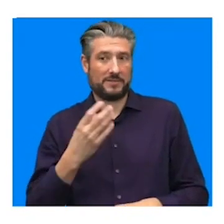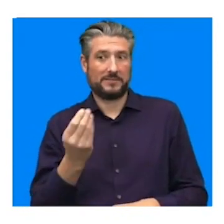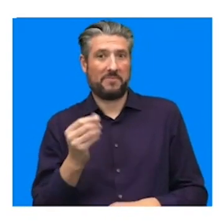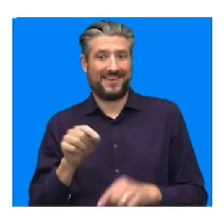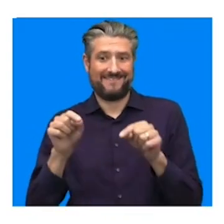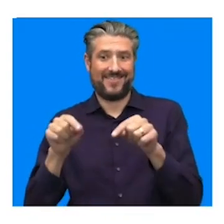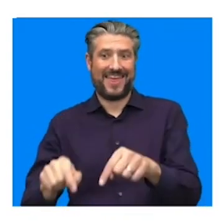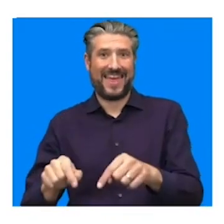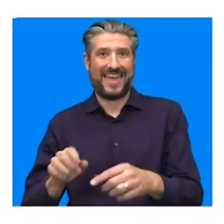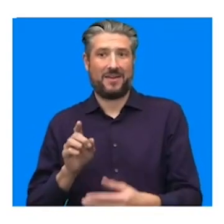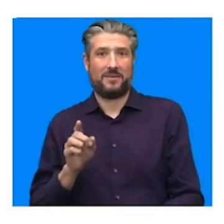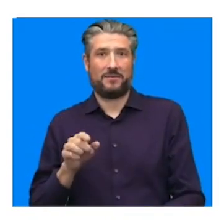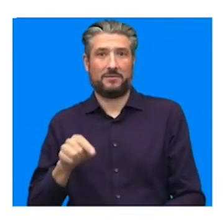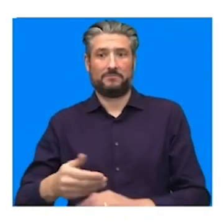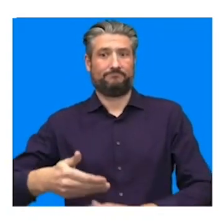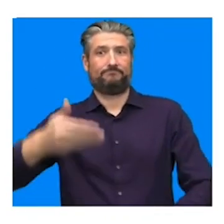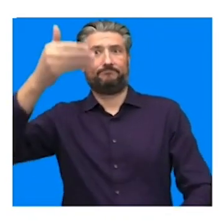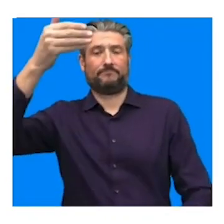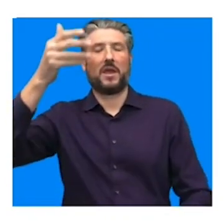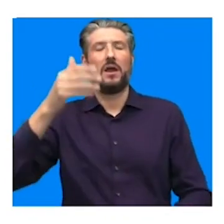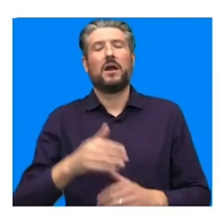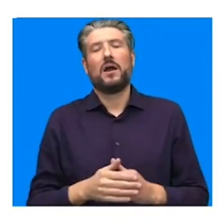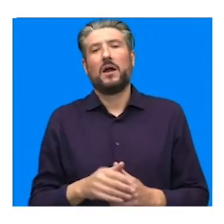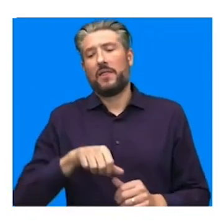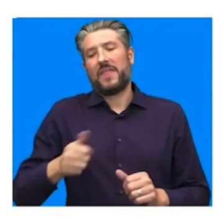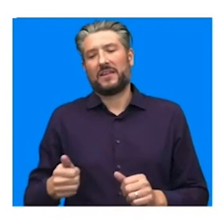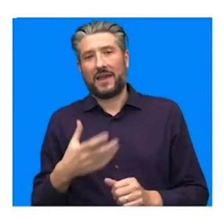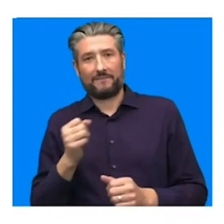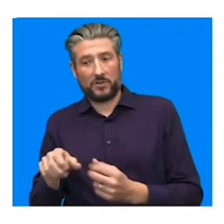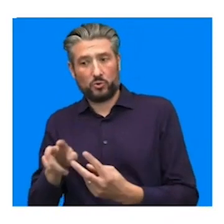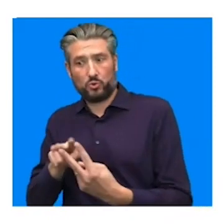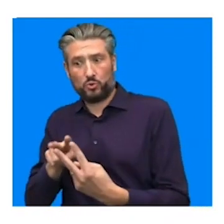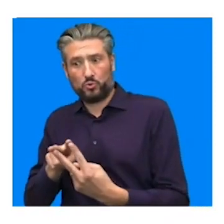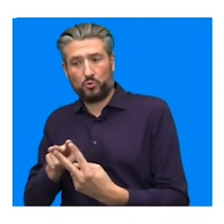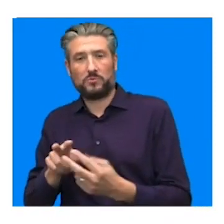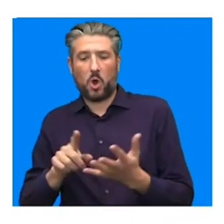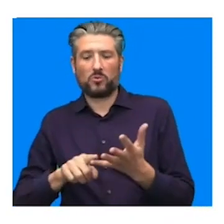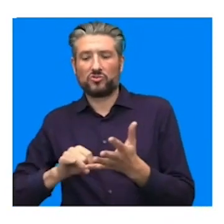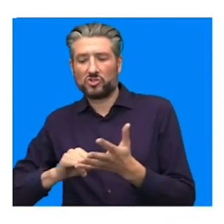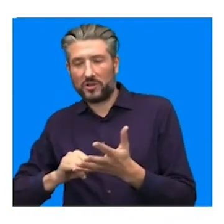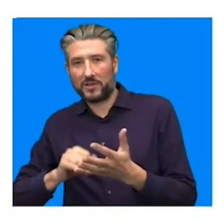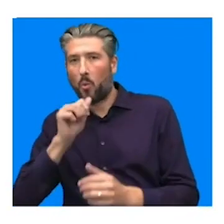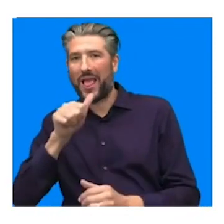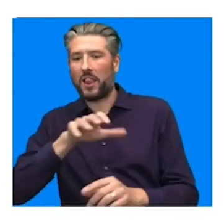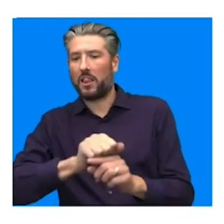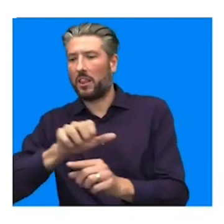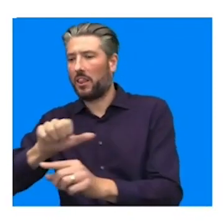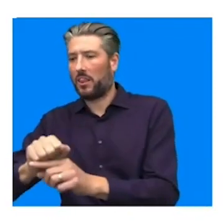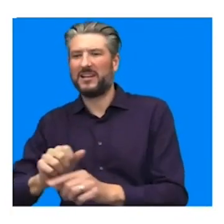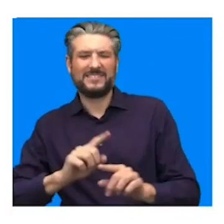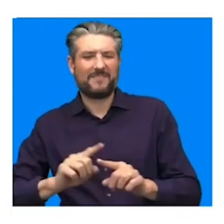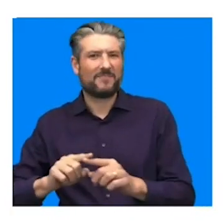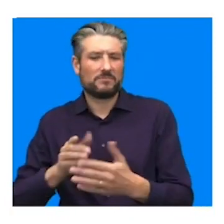was two ultrasonic sensors that would detect any obstacles, a water sensor